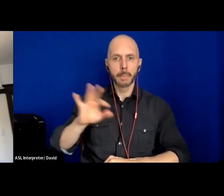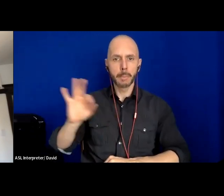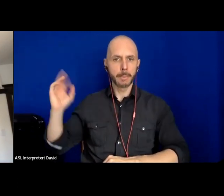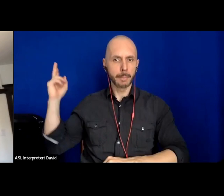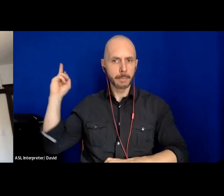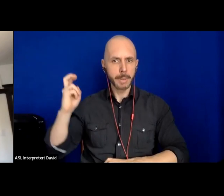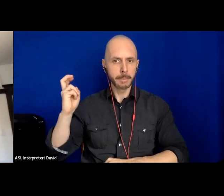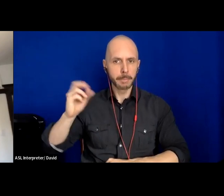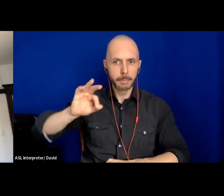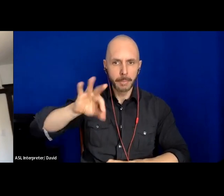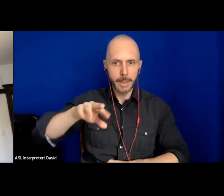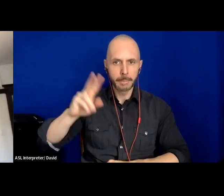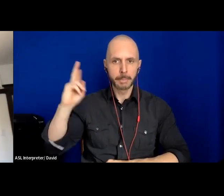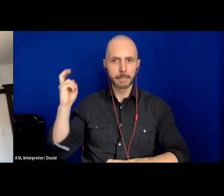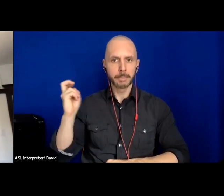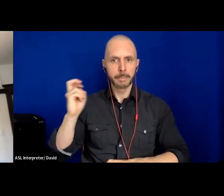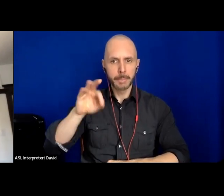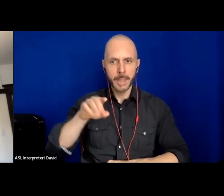Thank you.